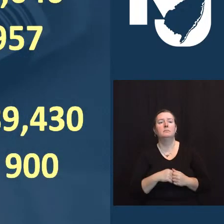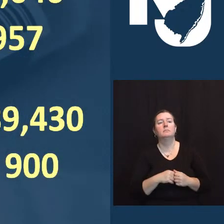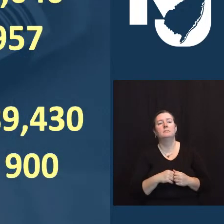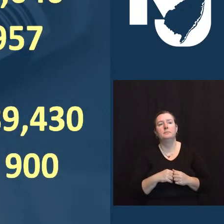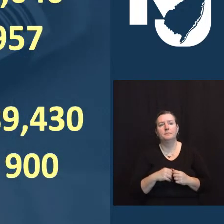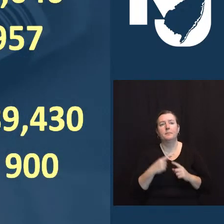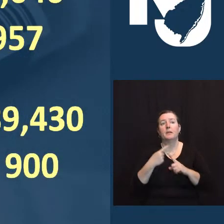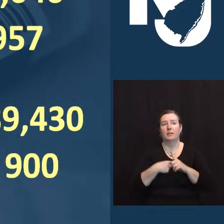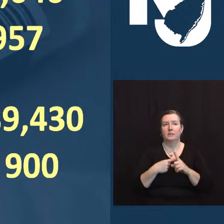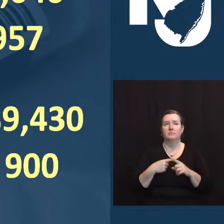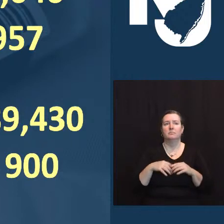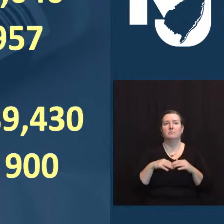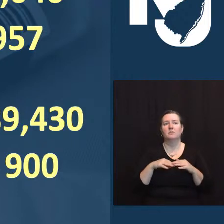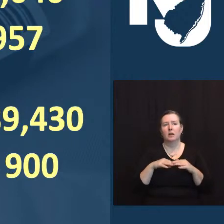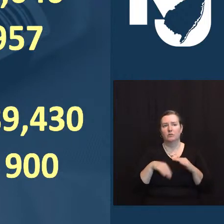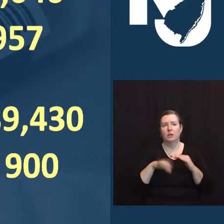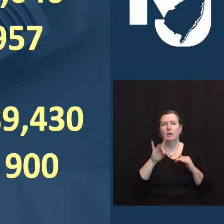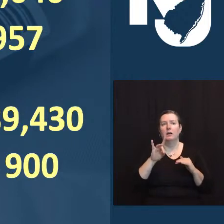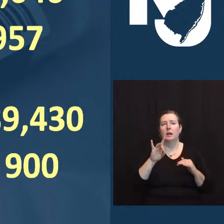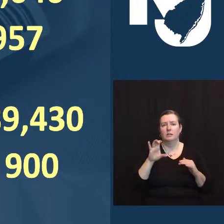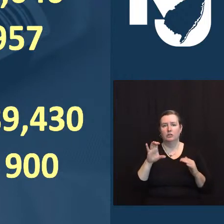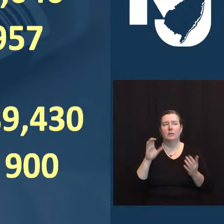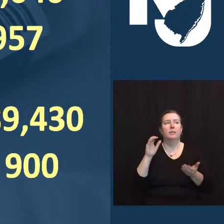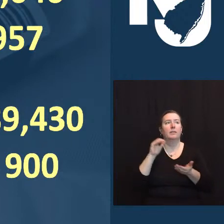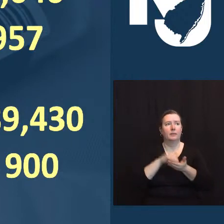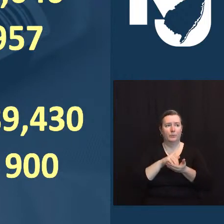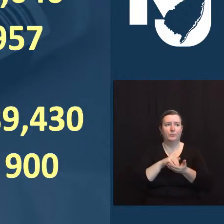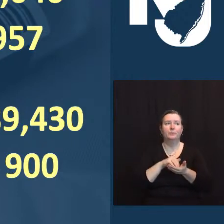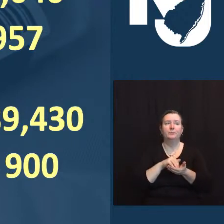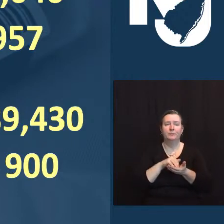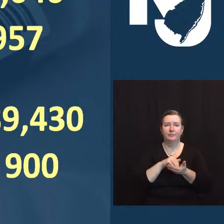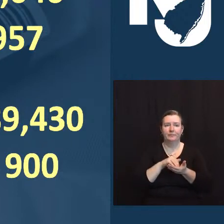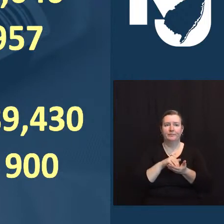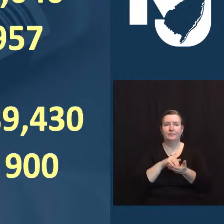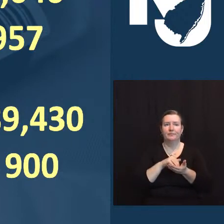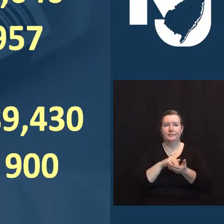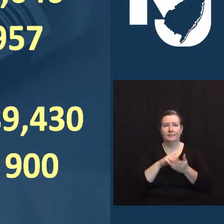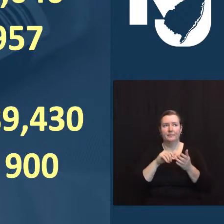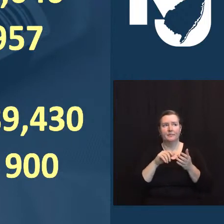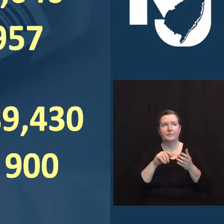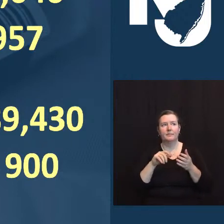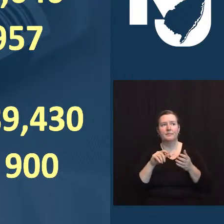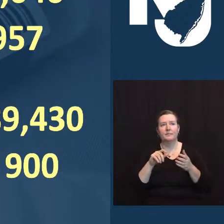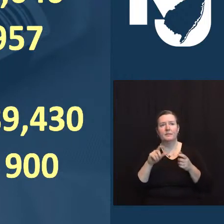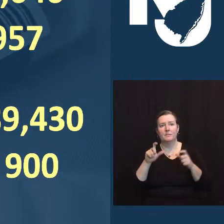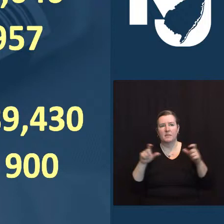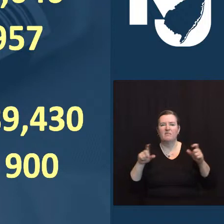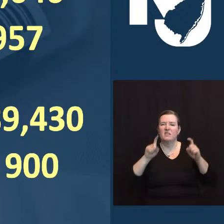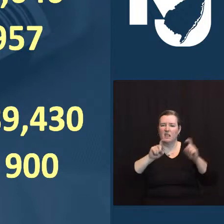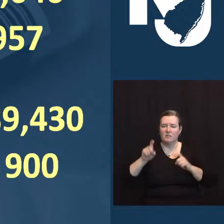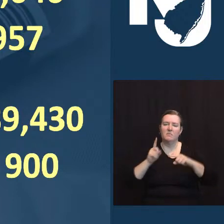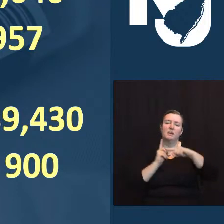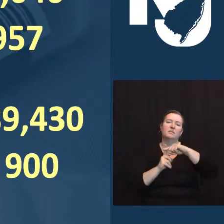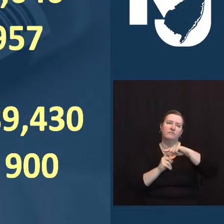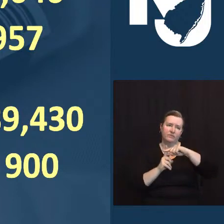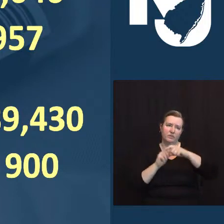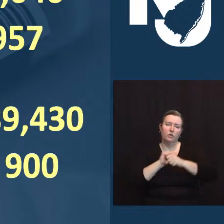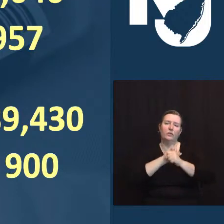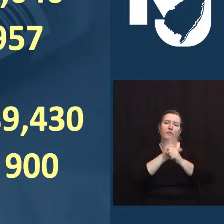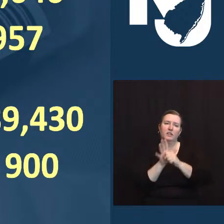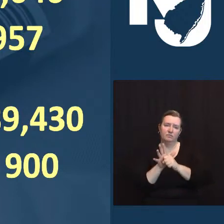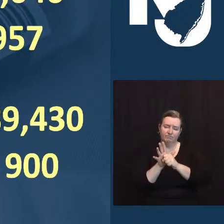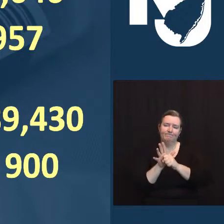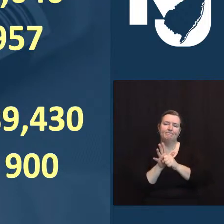top two lines of the 710 and the 89, of our fellow New Jerseyans have tested positive for coronavirus. That